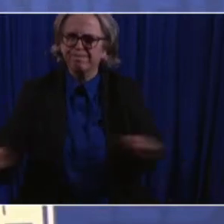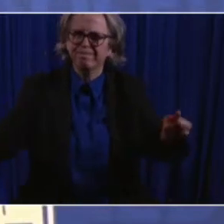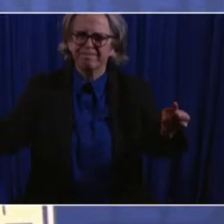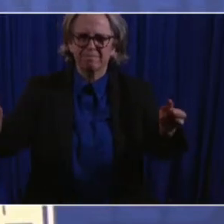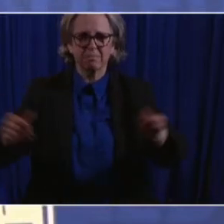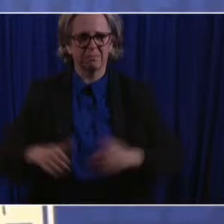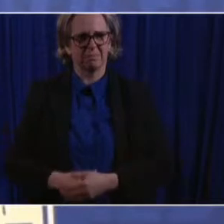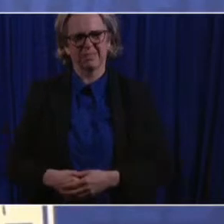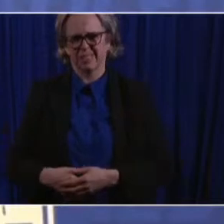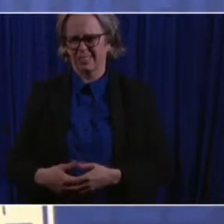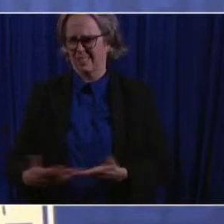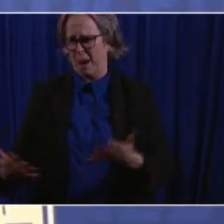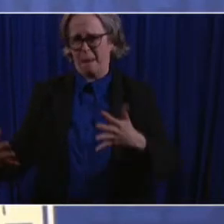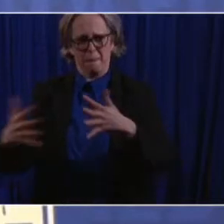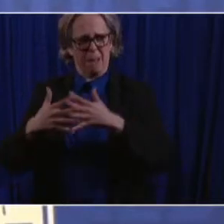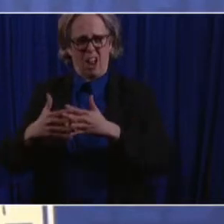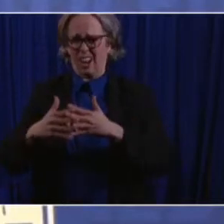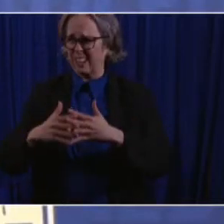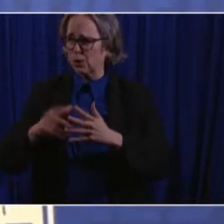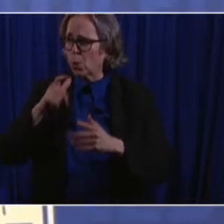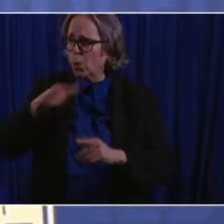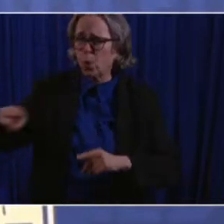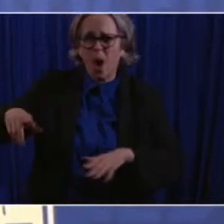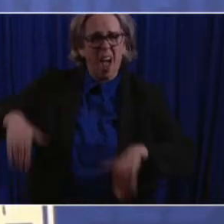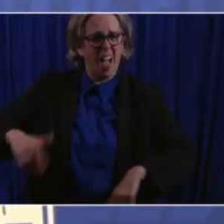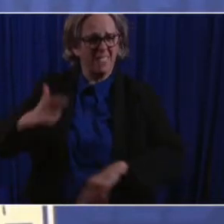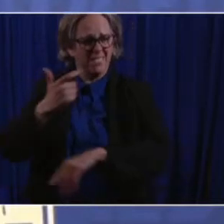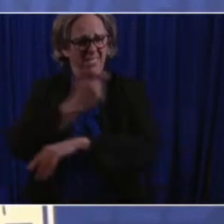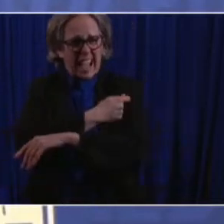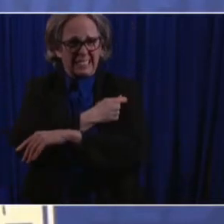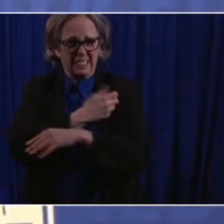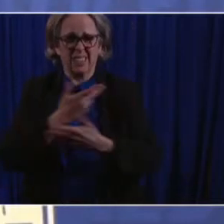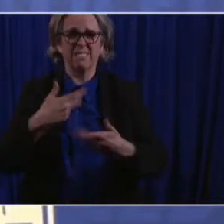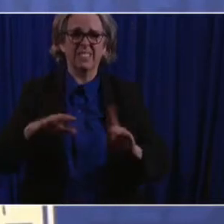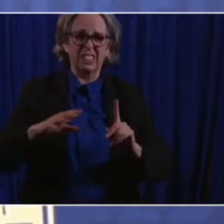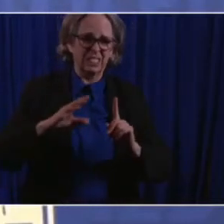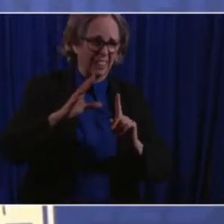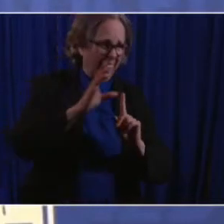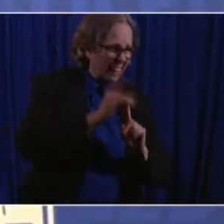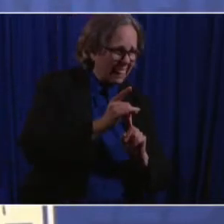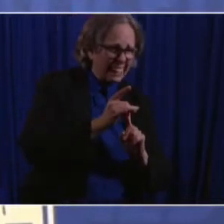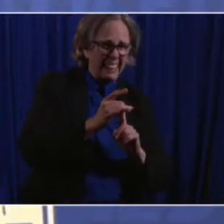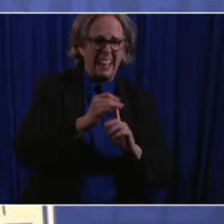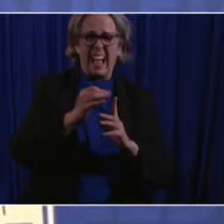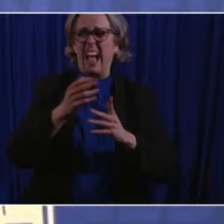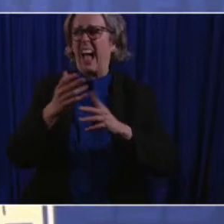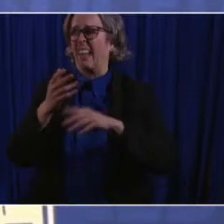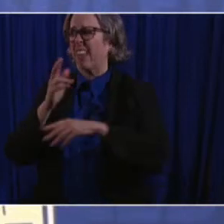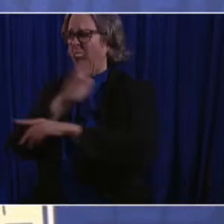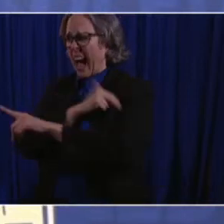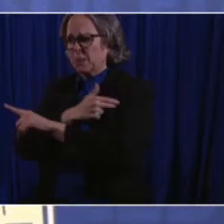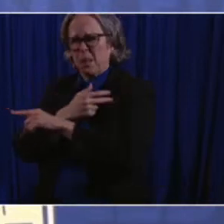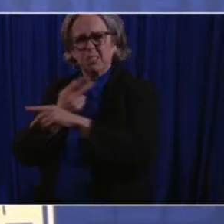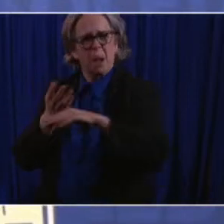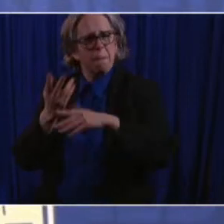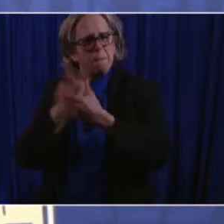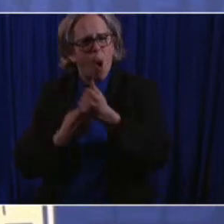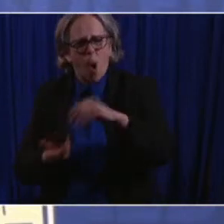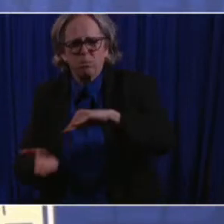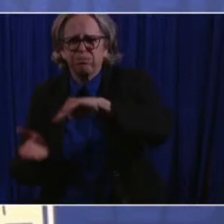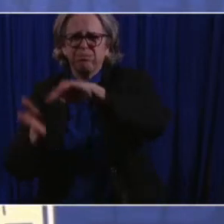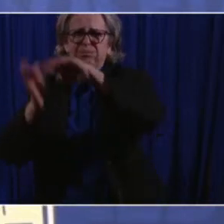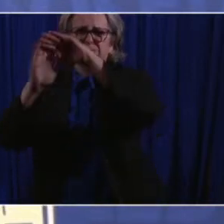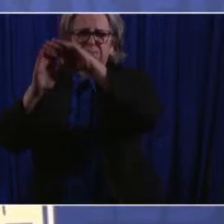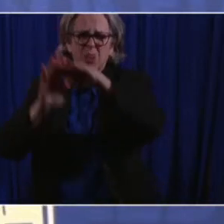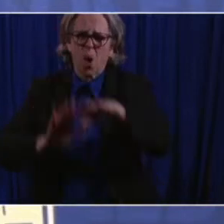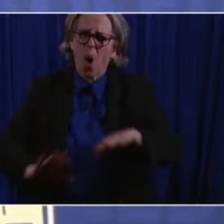Coronavirus cases and hospitalizations are on the rise in many states, and including in Lucas County. Unfortunately,